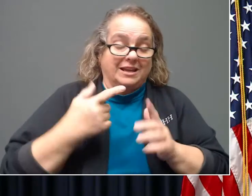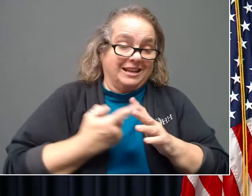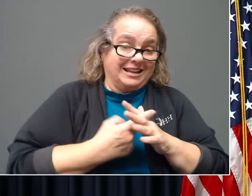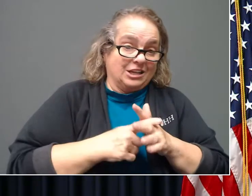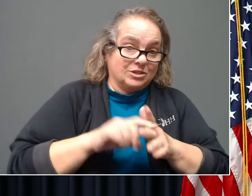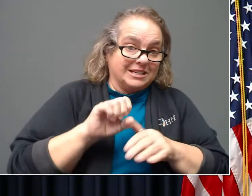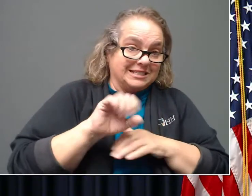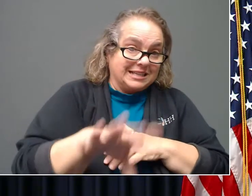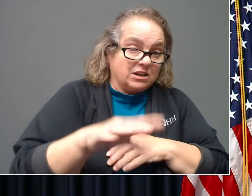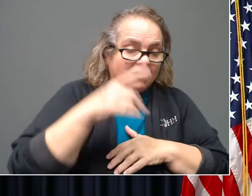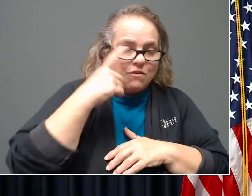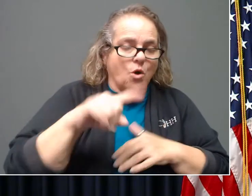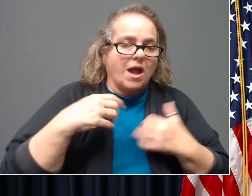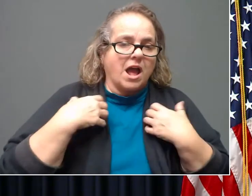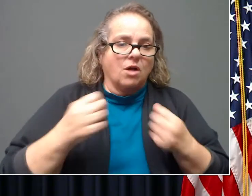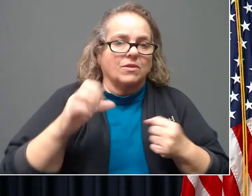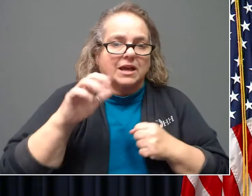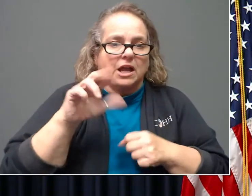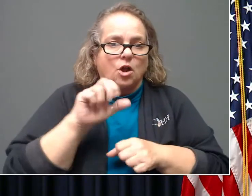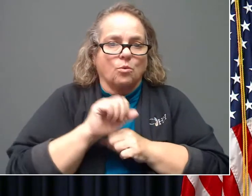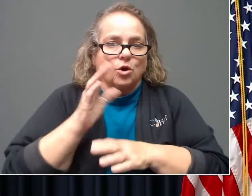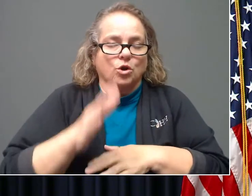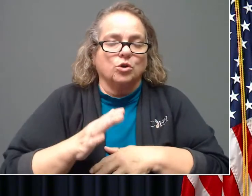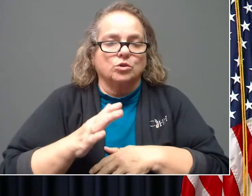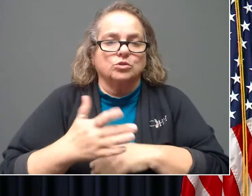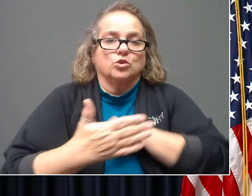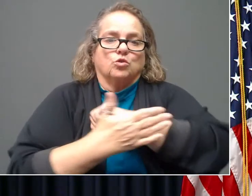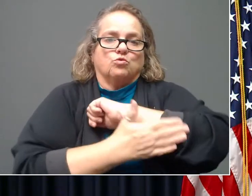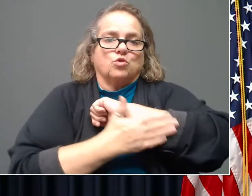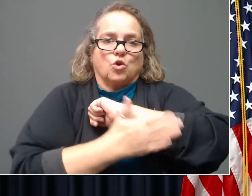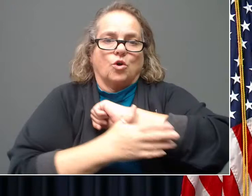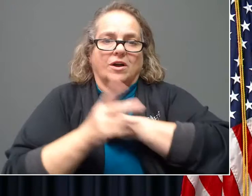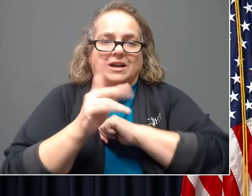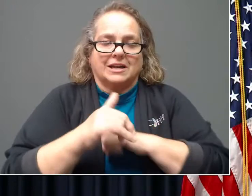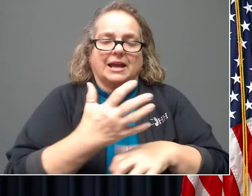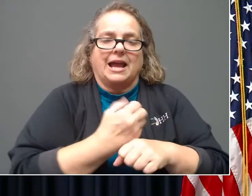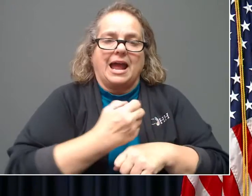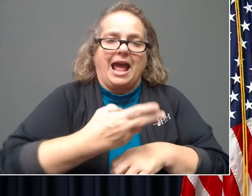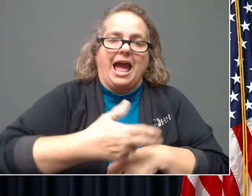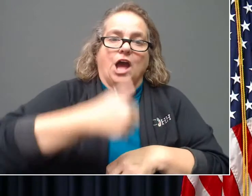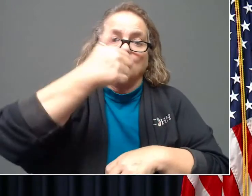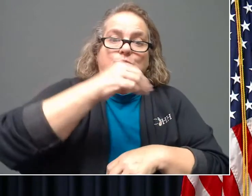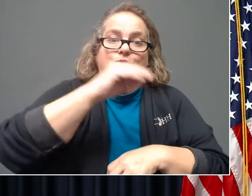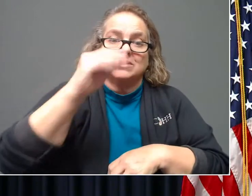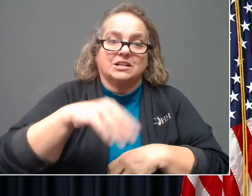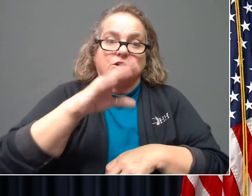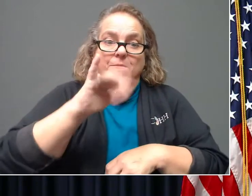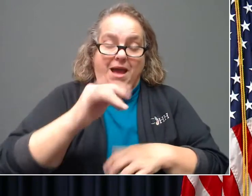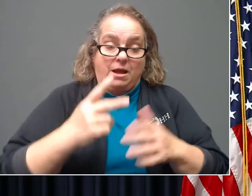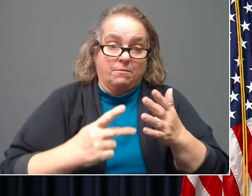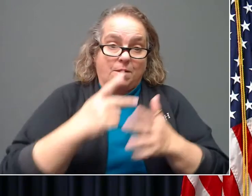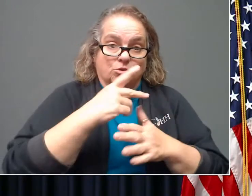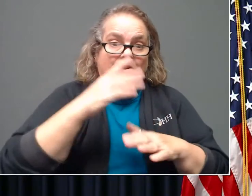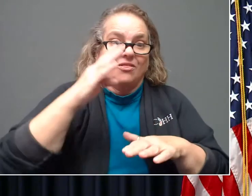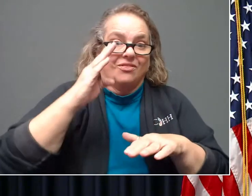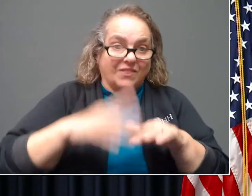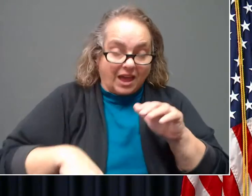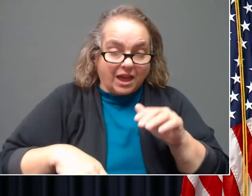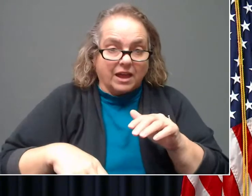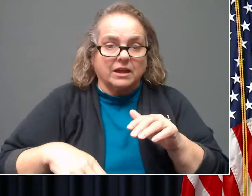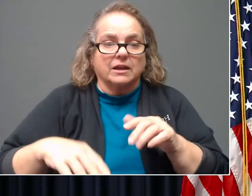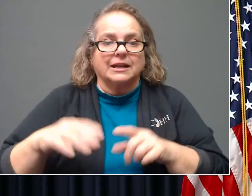healthcare workers. Rural Kentucky got a higher percentage by population than urban Kentucky. And so